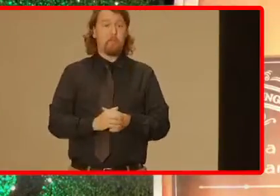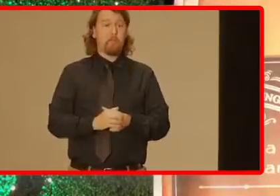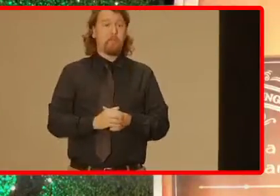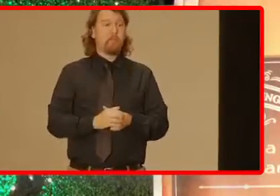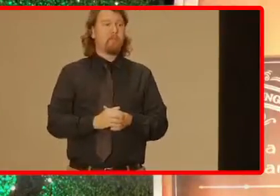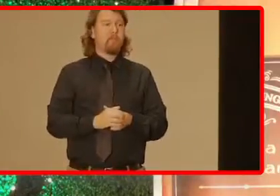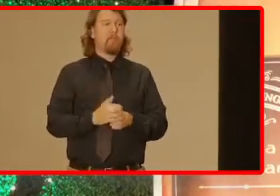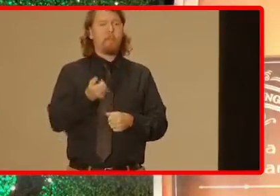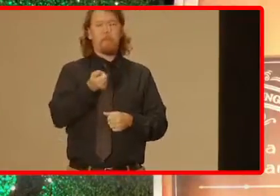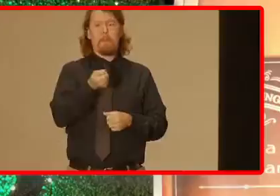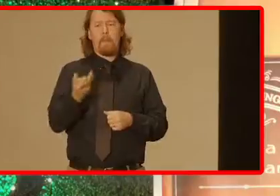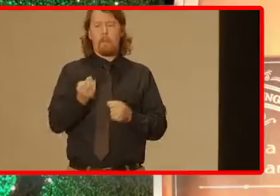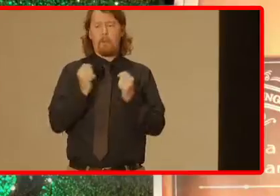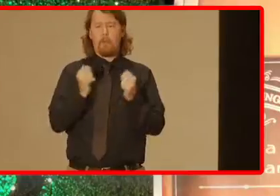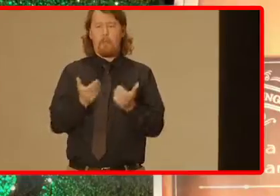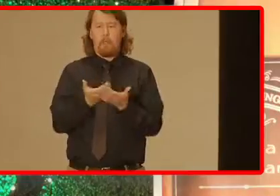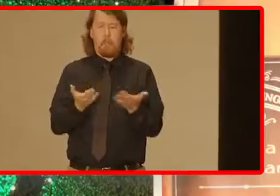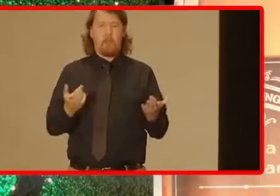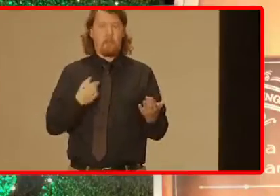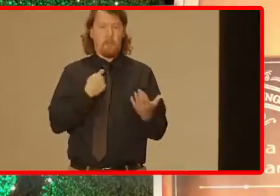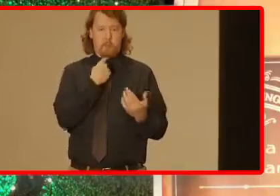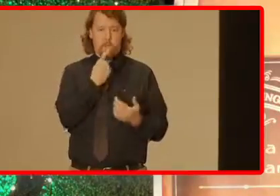There's a couple of quick things I want to tell you.